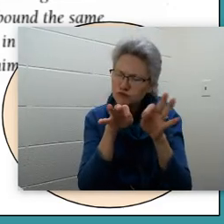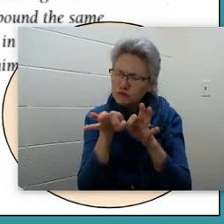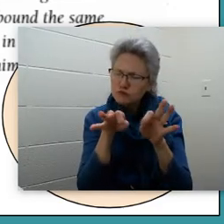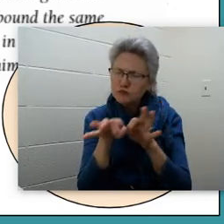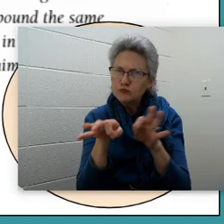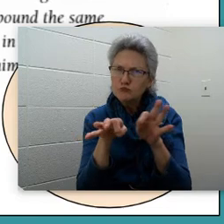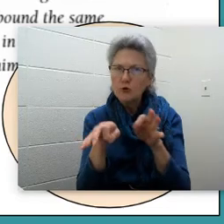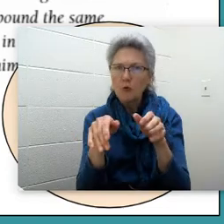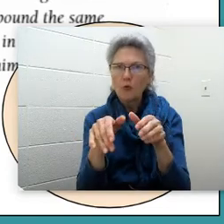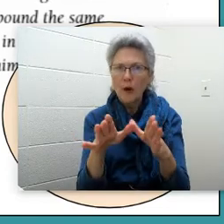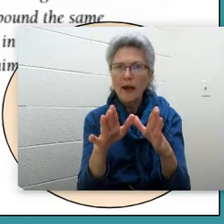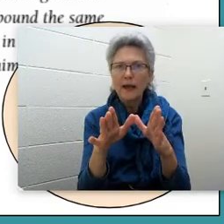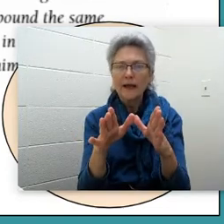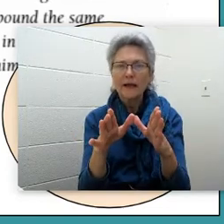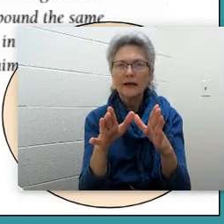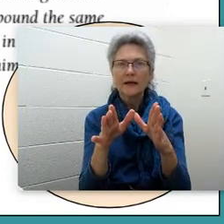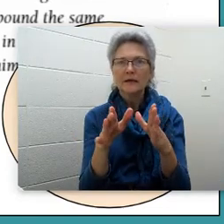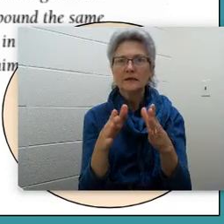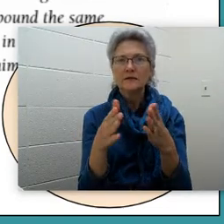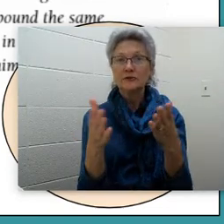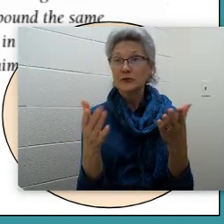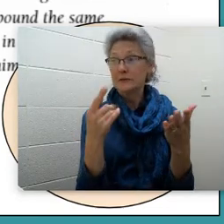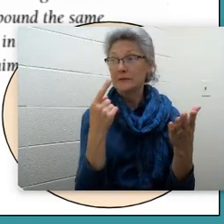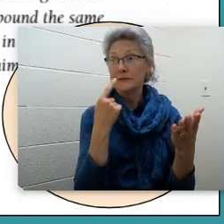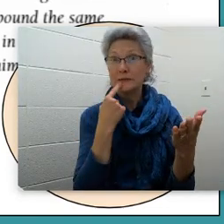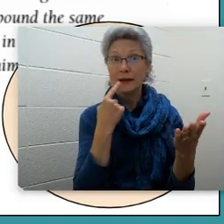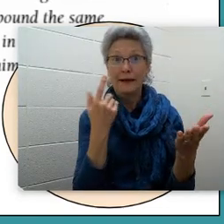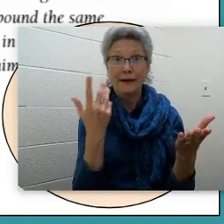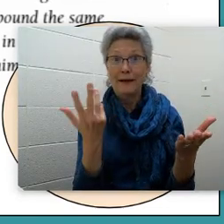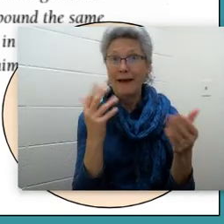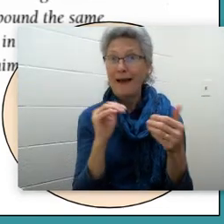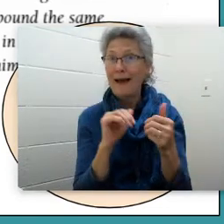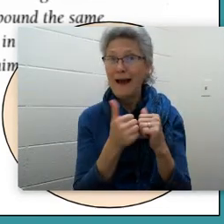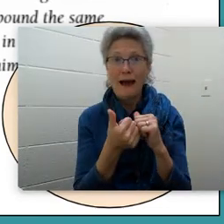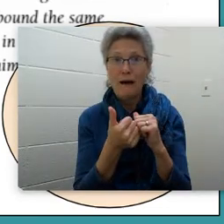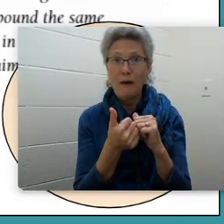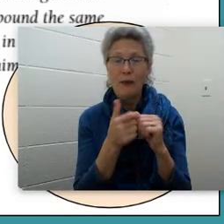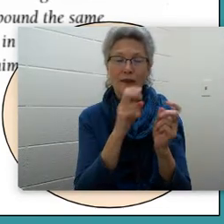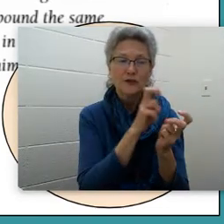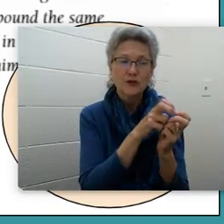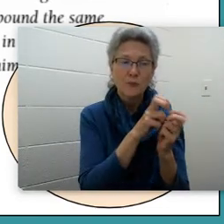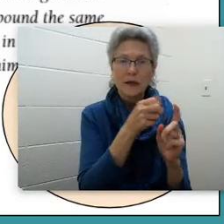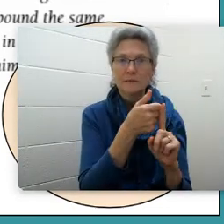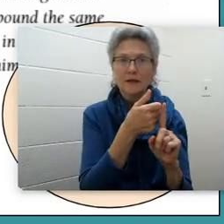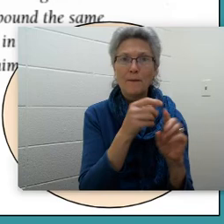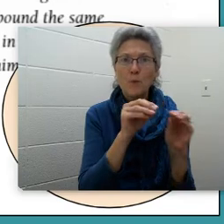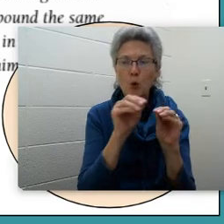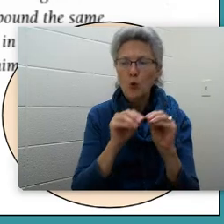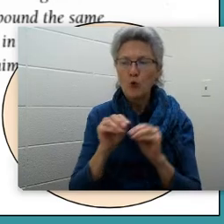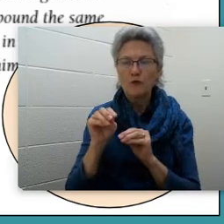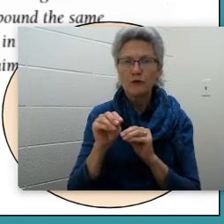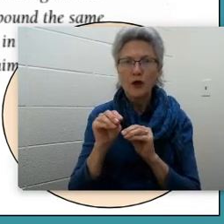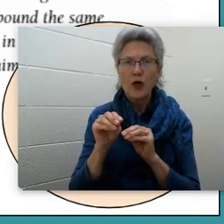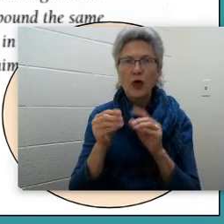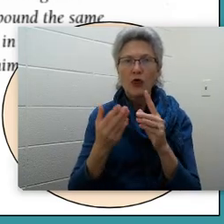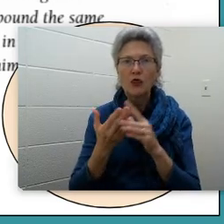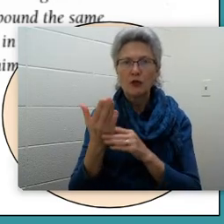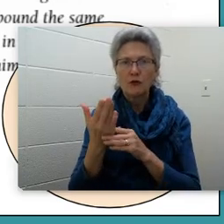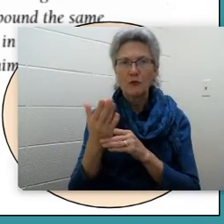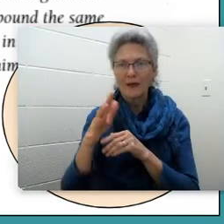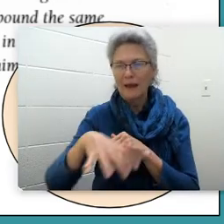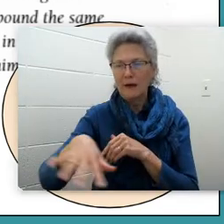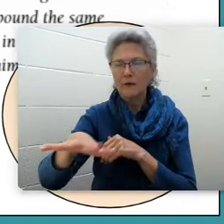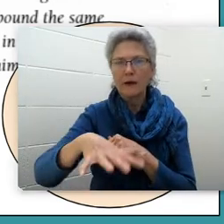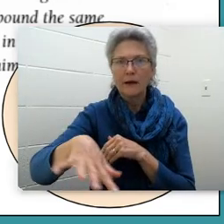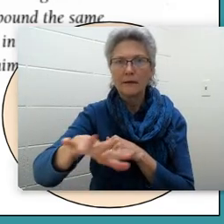descriptive way to just say how, the chipmunk moved about through this